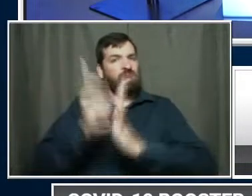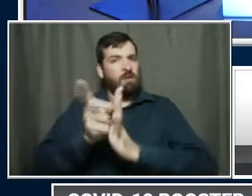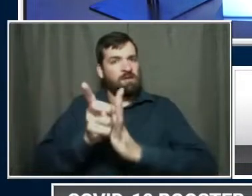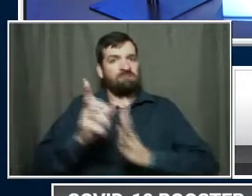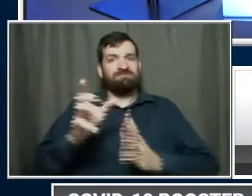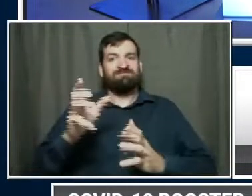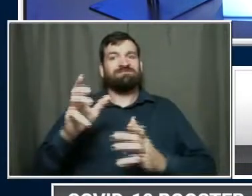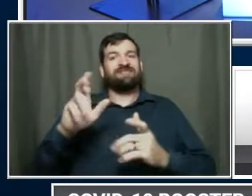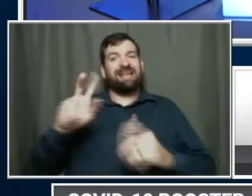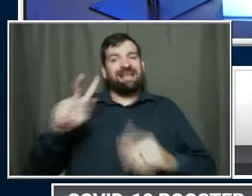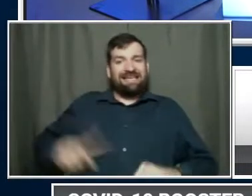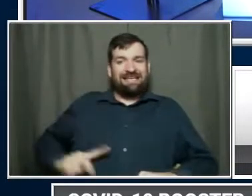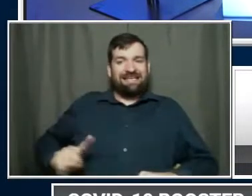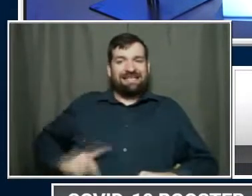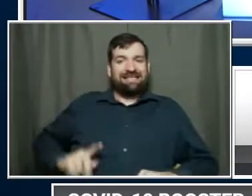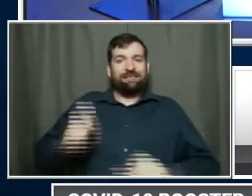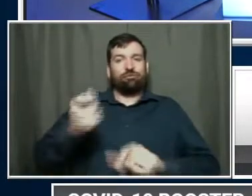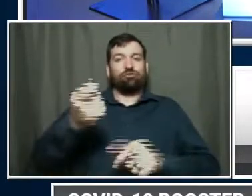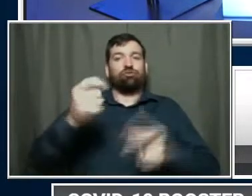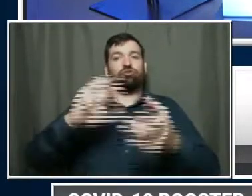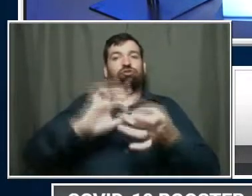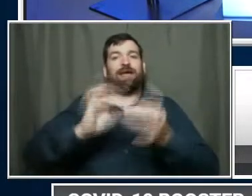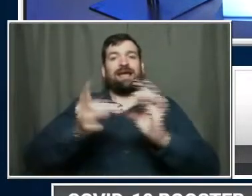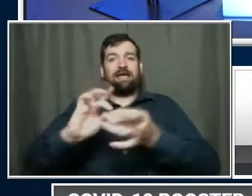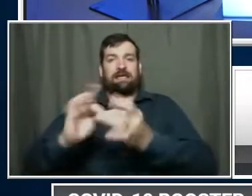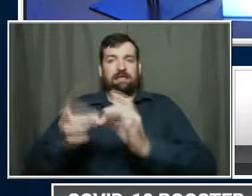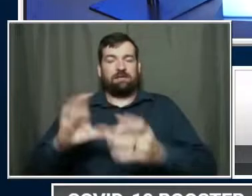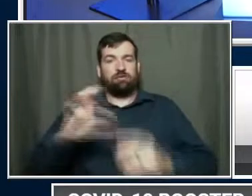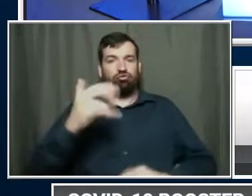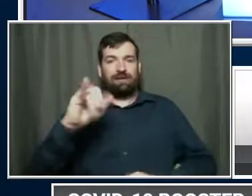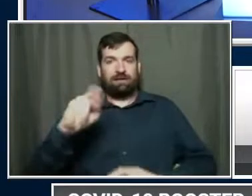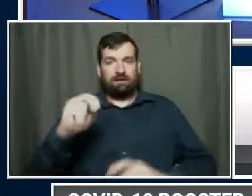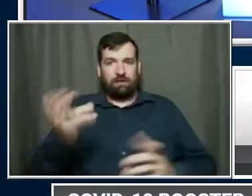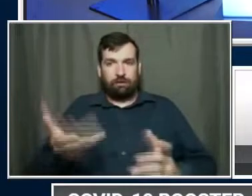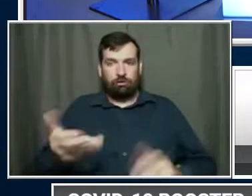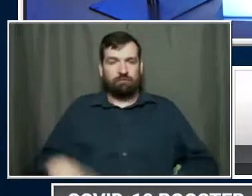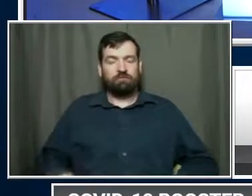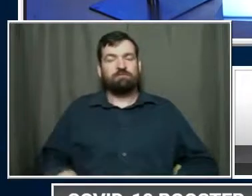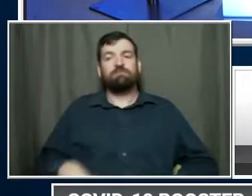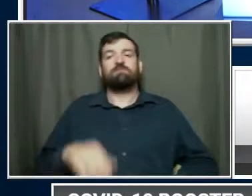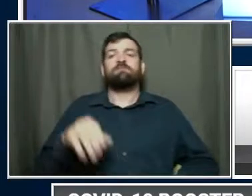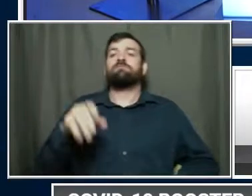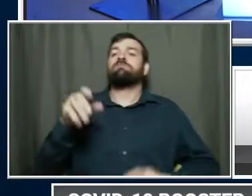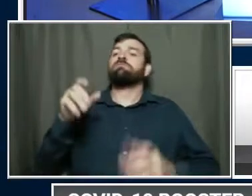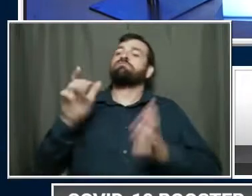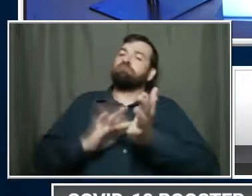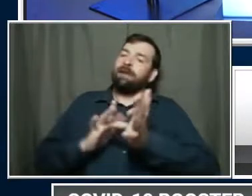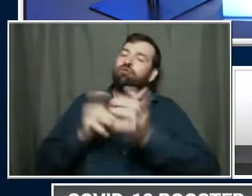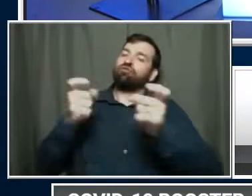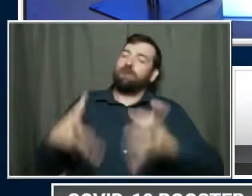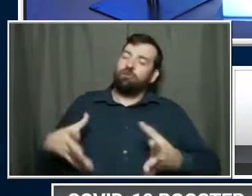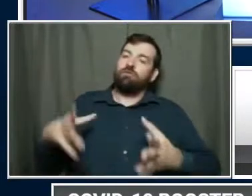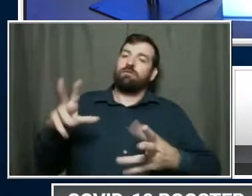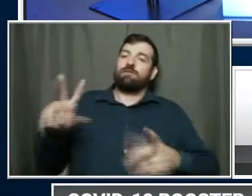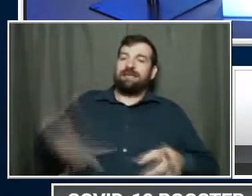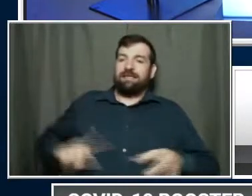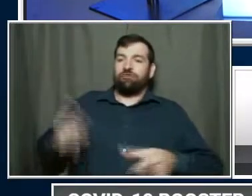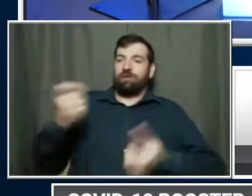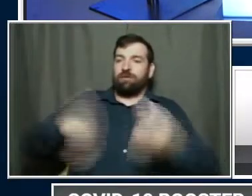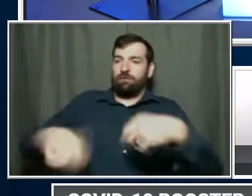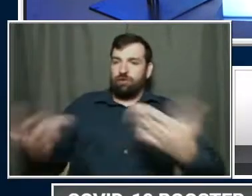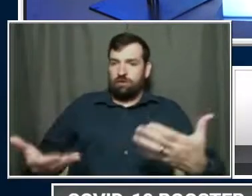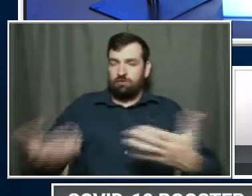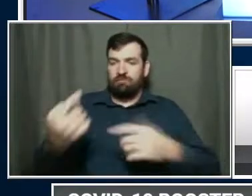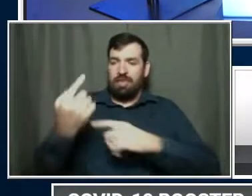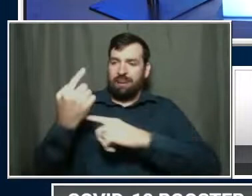chain here at the health system. Dr. Seabrook, Medical Director of Kidney Transplantation for us. Last year was a